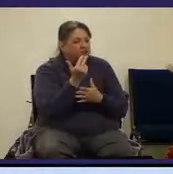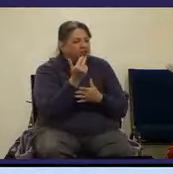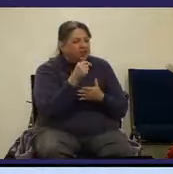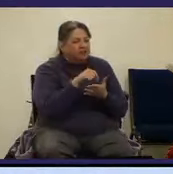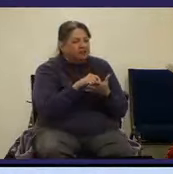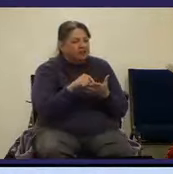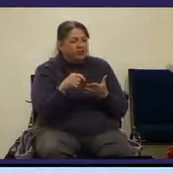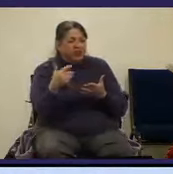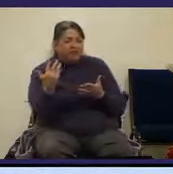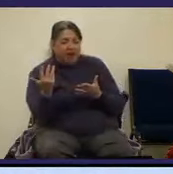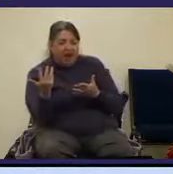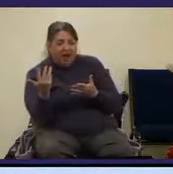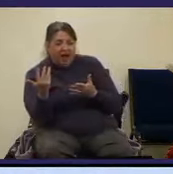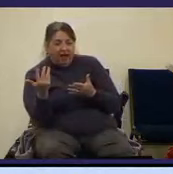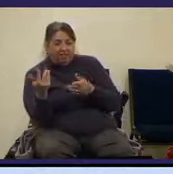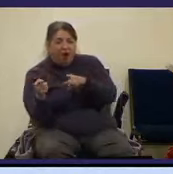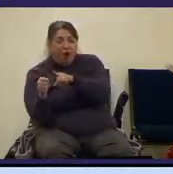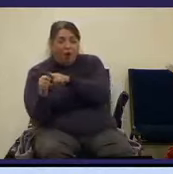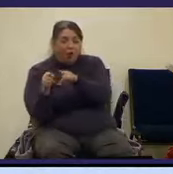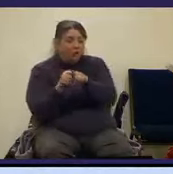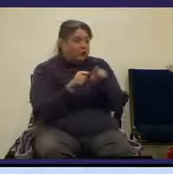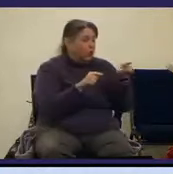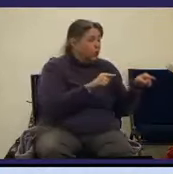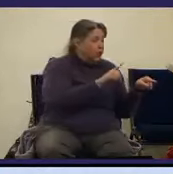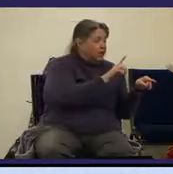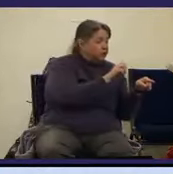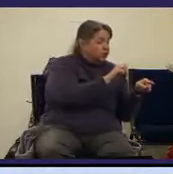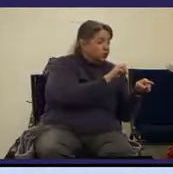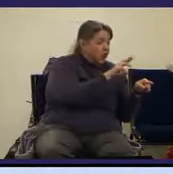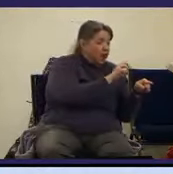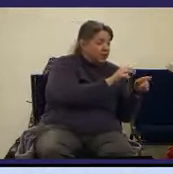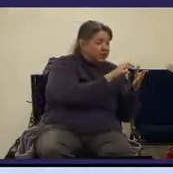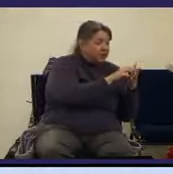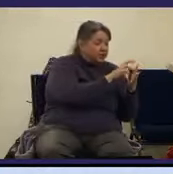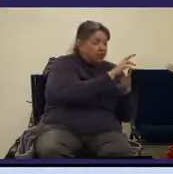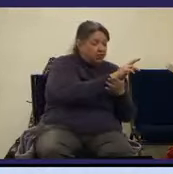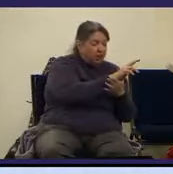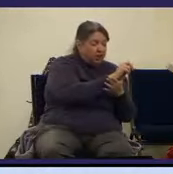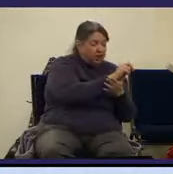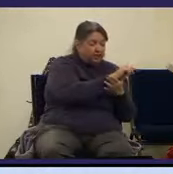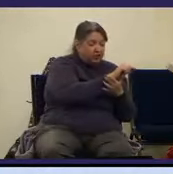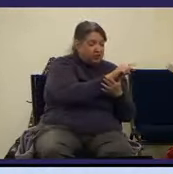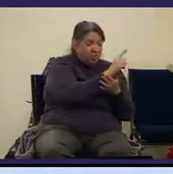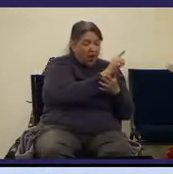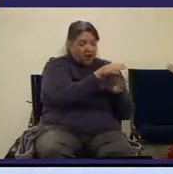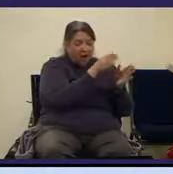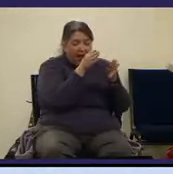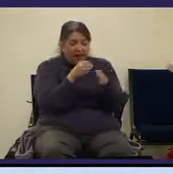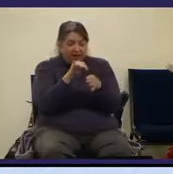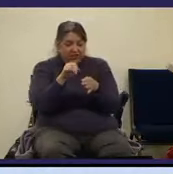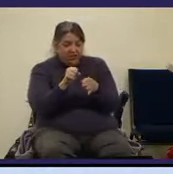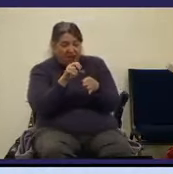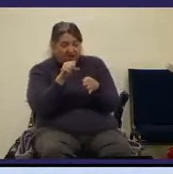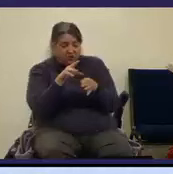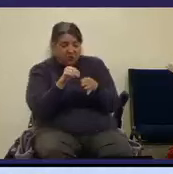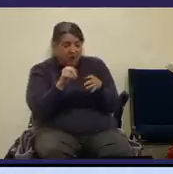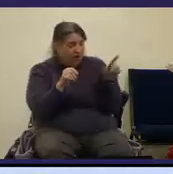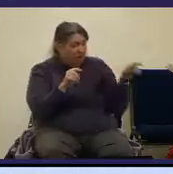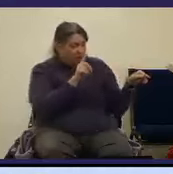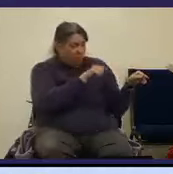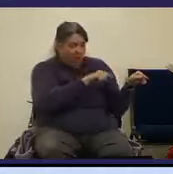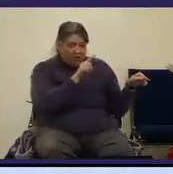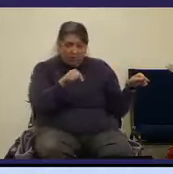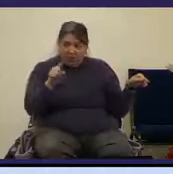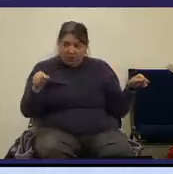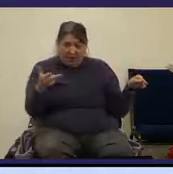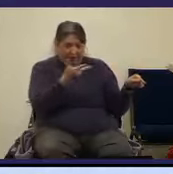Deuteronomy 31, as well as Joshua chapter 1. And it's taken from there. And so what he's doing is he concludes by giving an